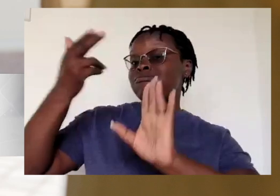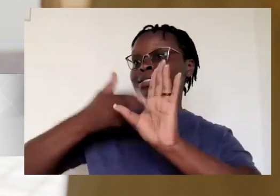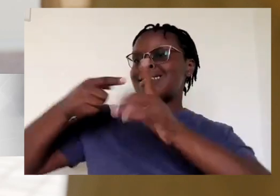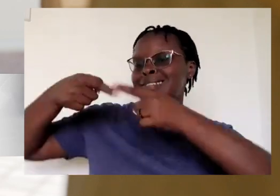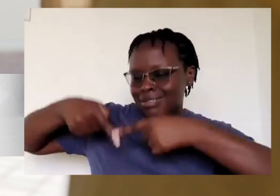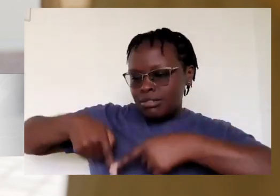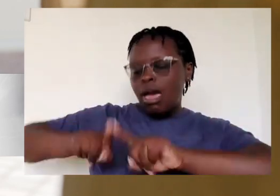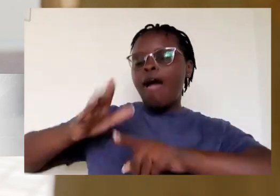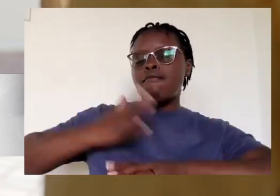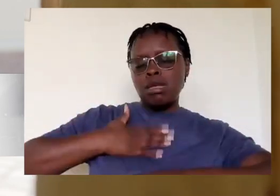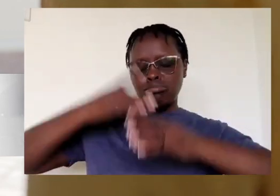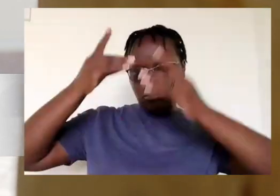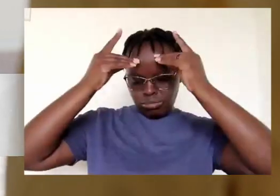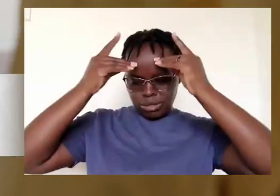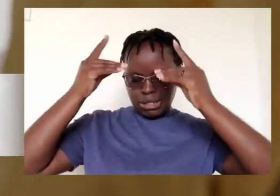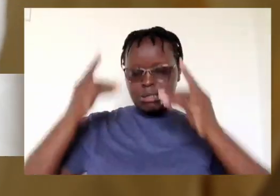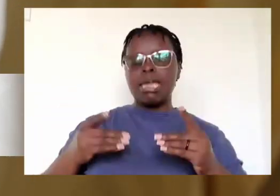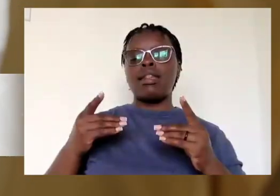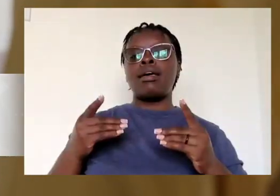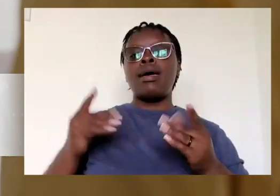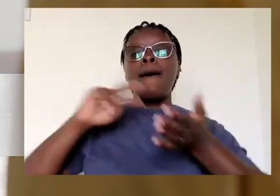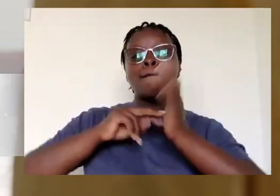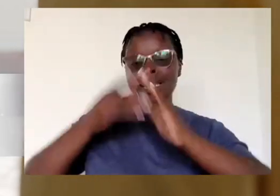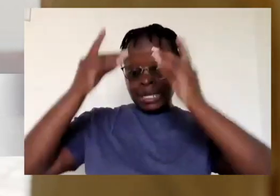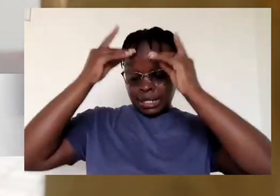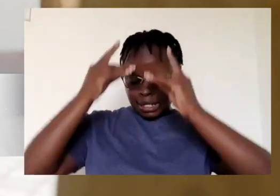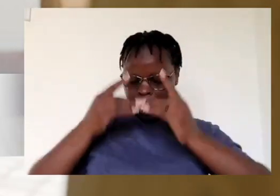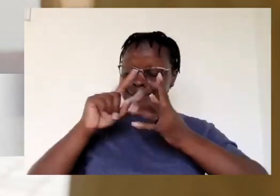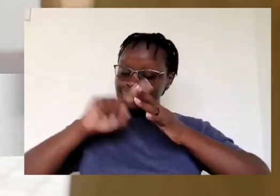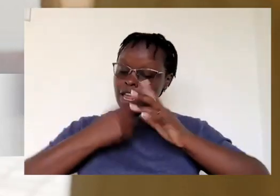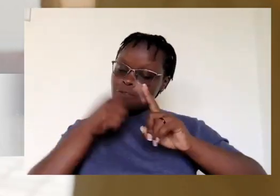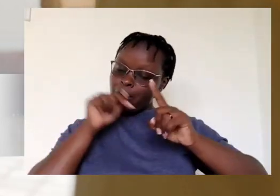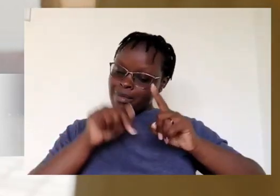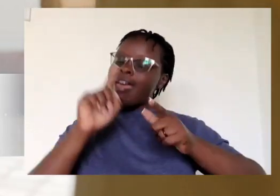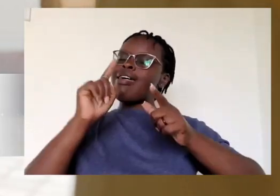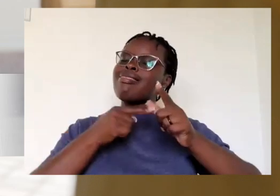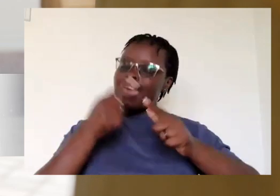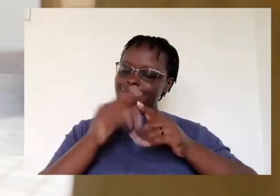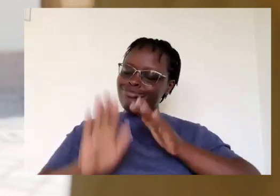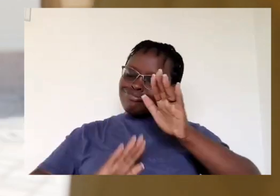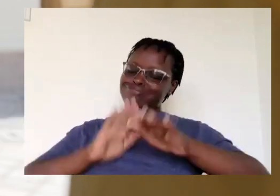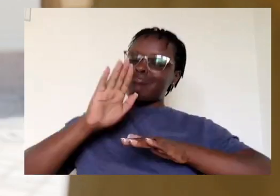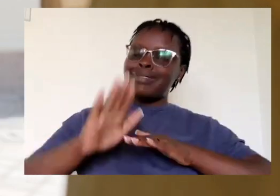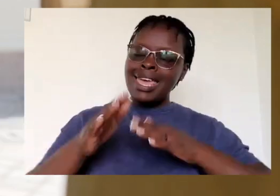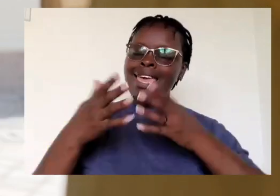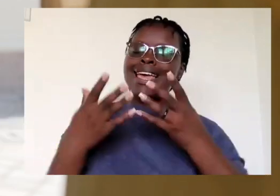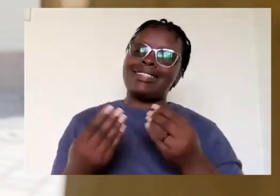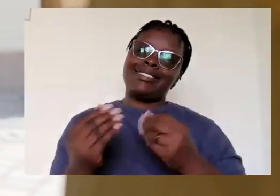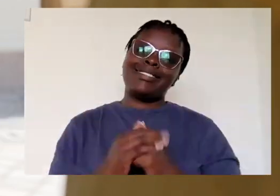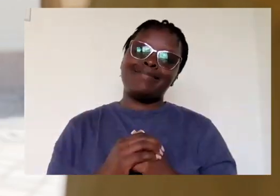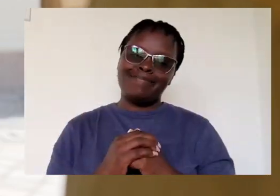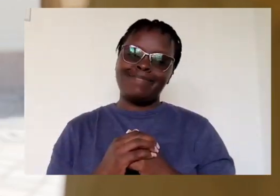that self-initiative. And if you start from there, then you can be